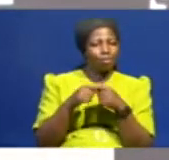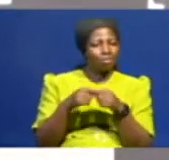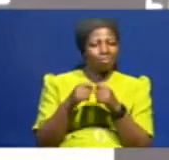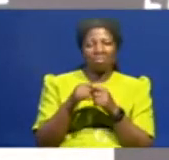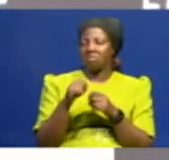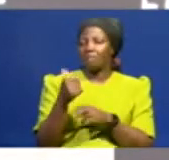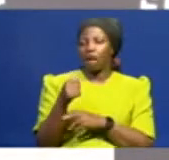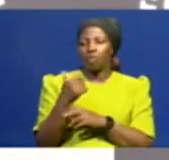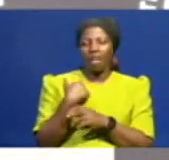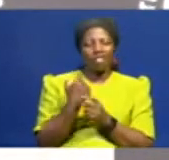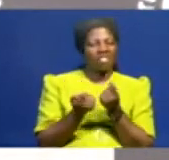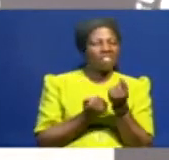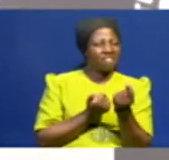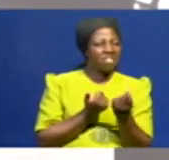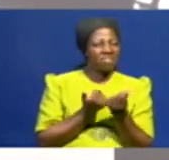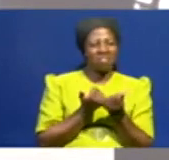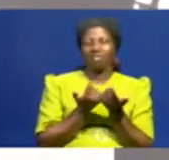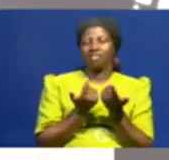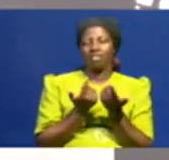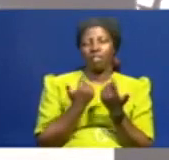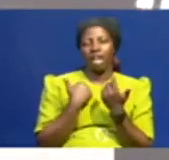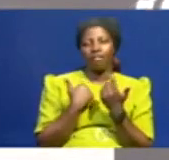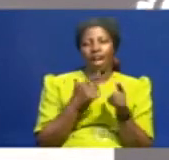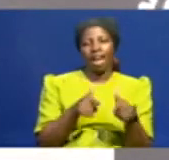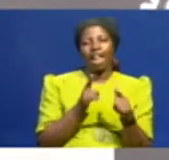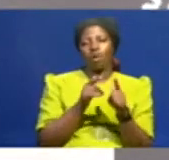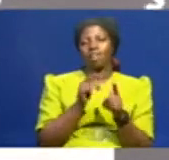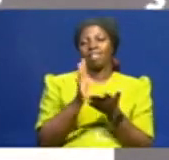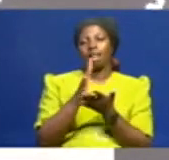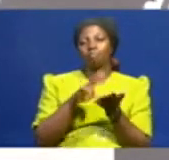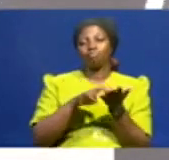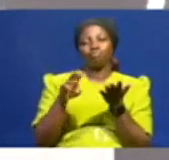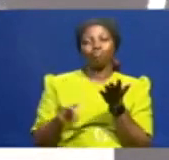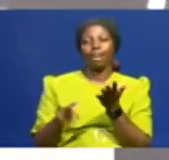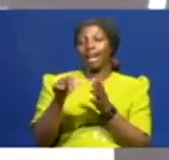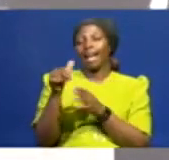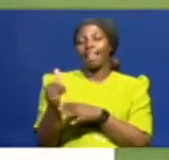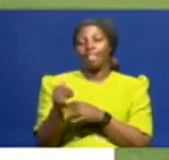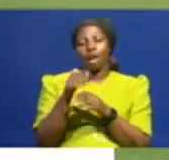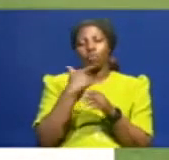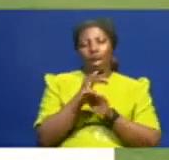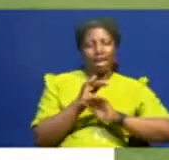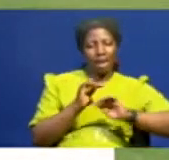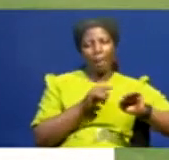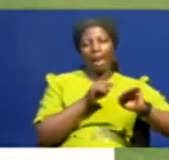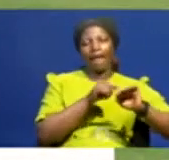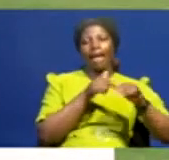but tume release some players. Plus tumebaki nao, wako good to go.